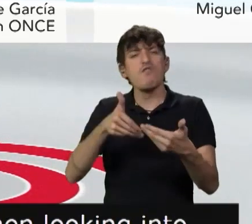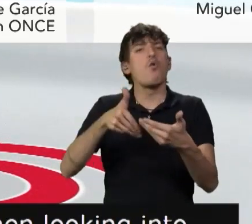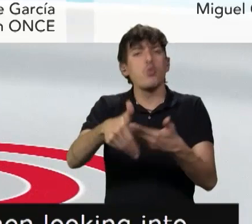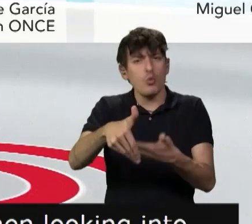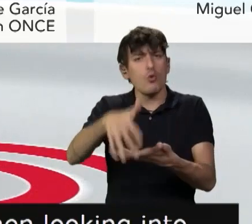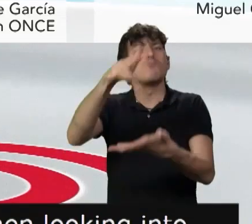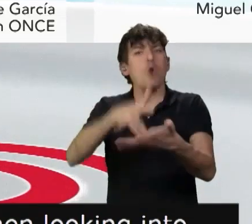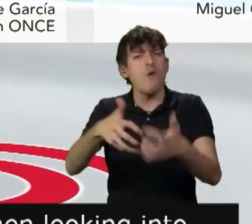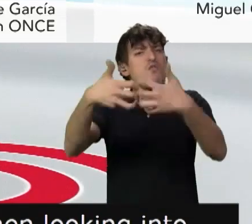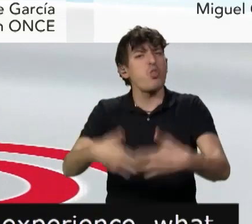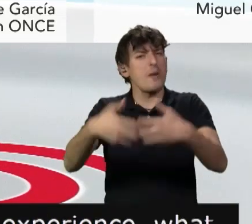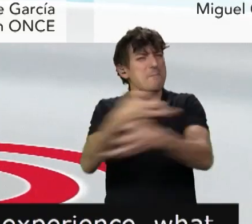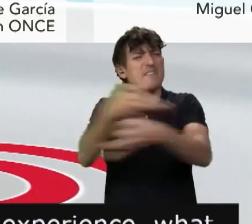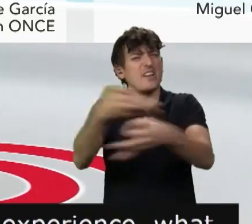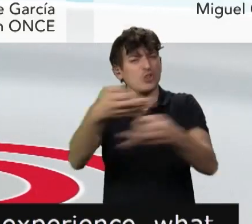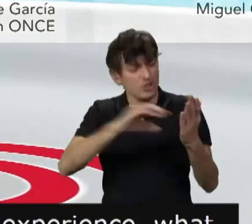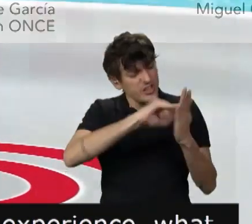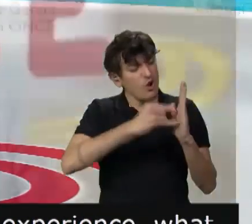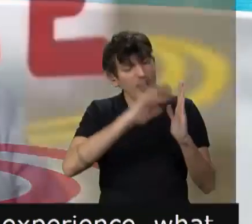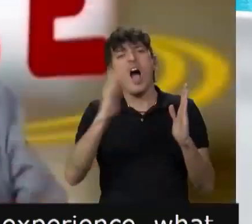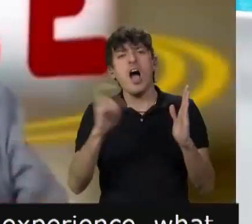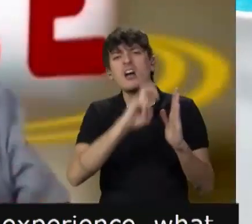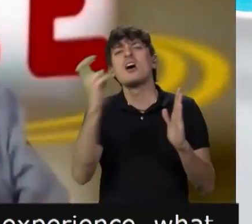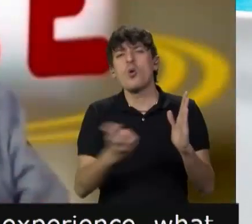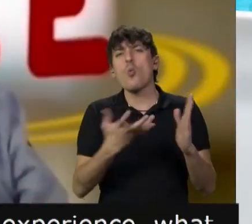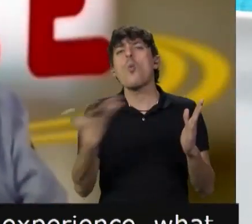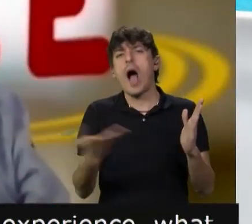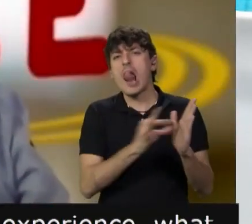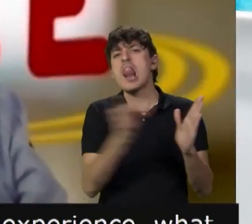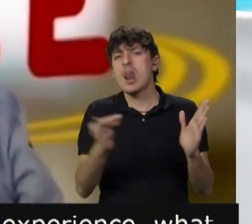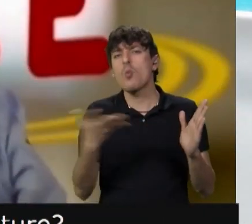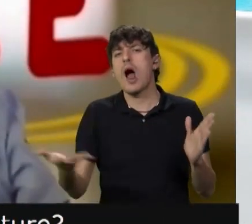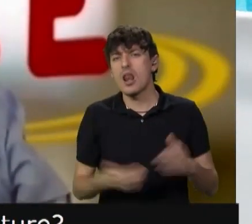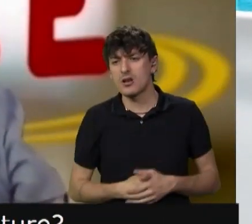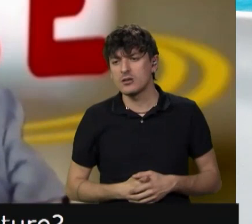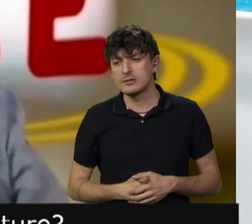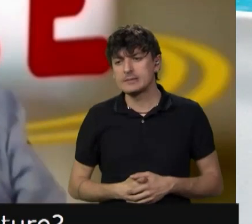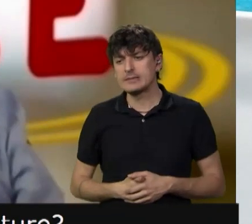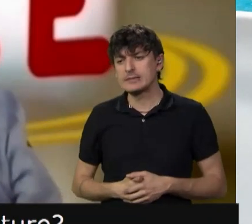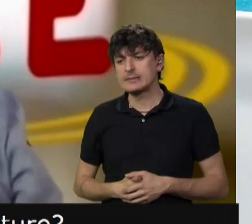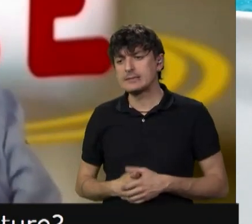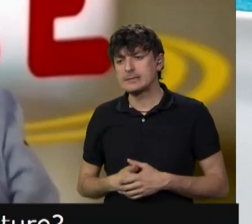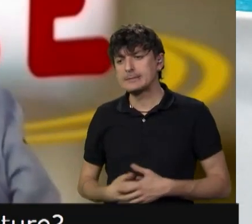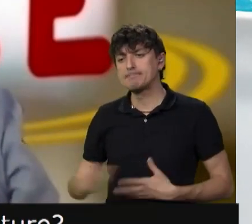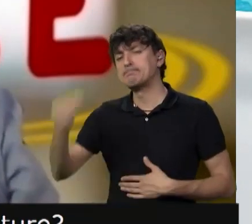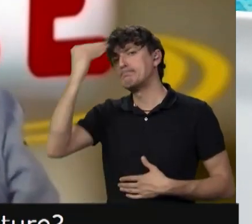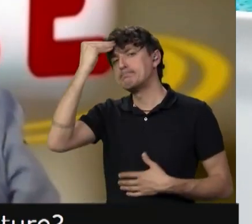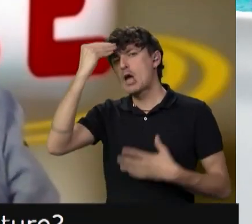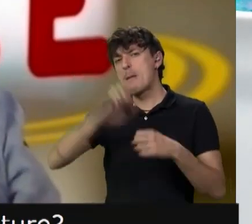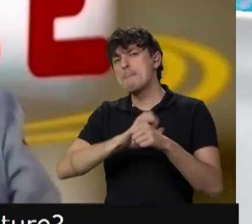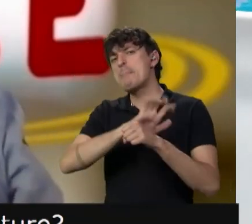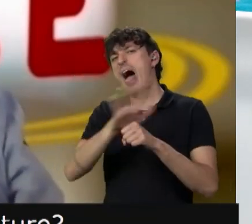greatest potential for the future? Well, I think, Antonio, to set the context, the